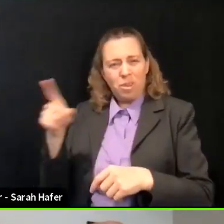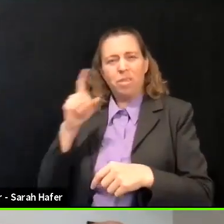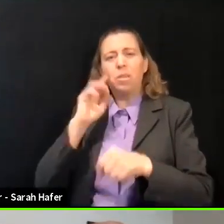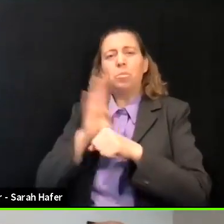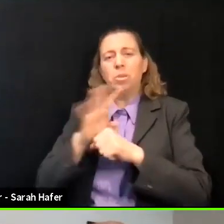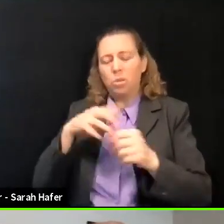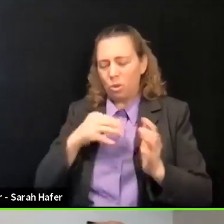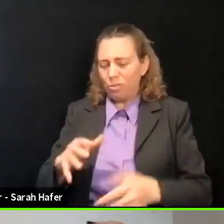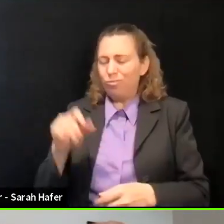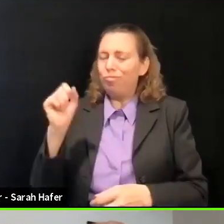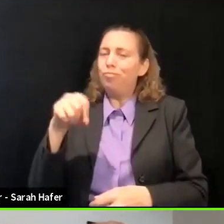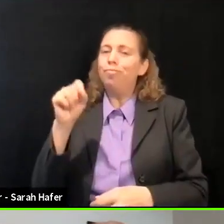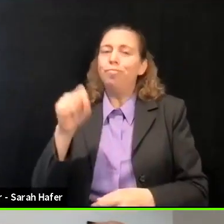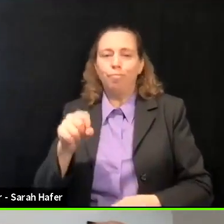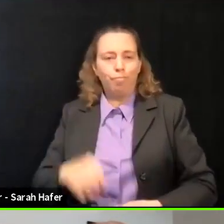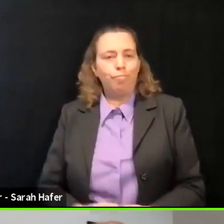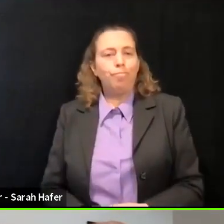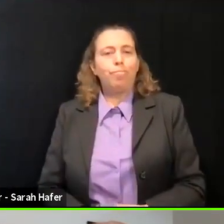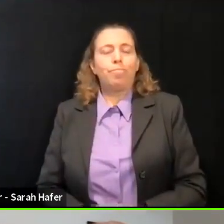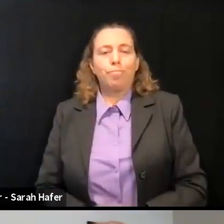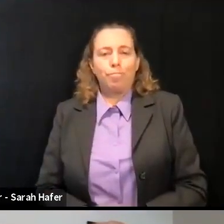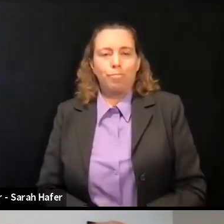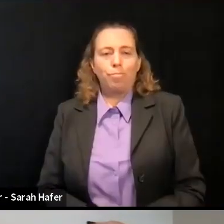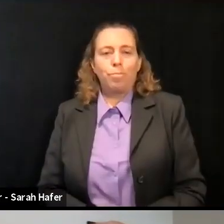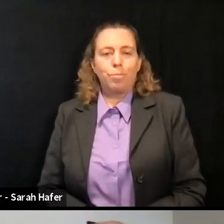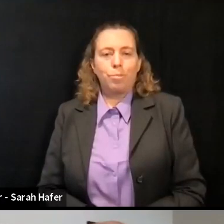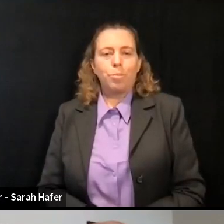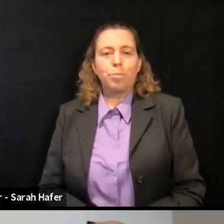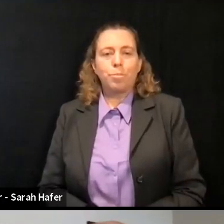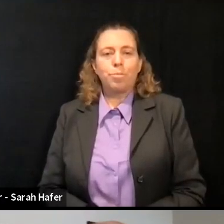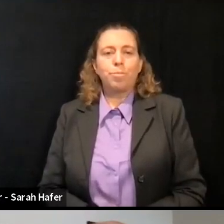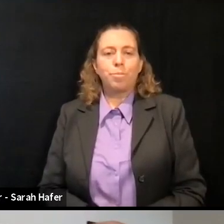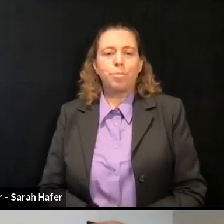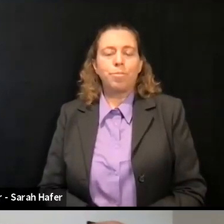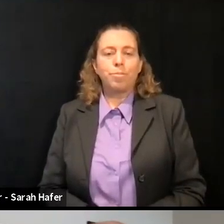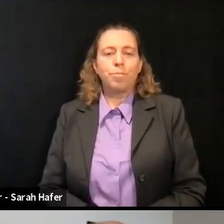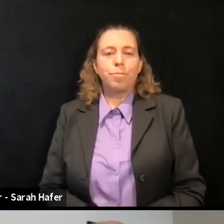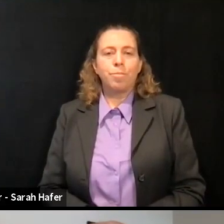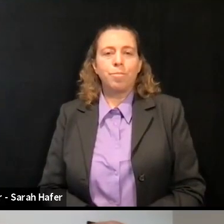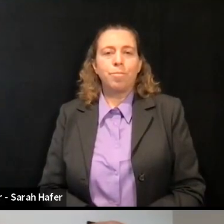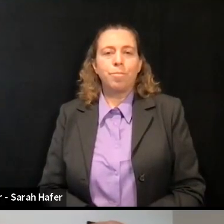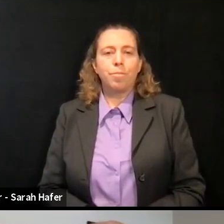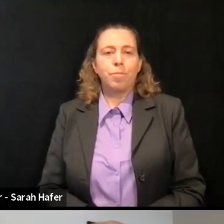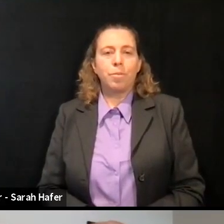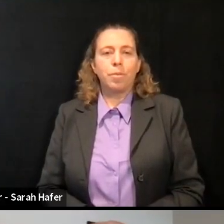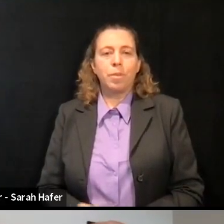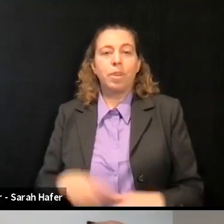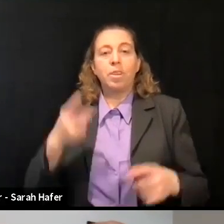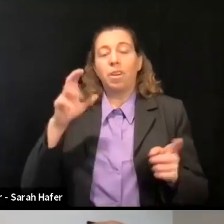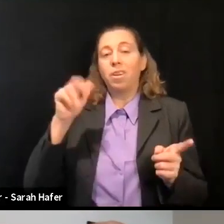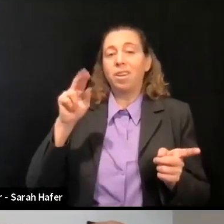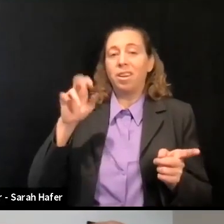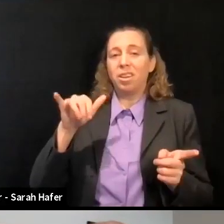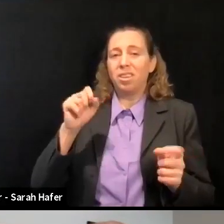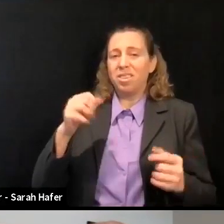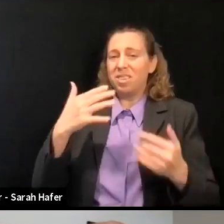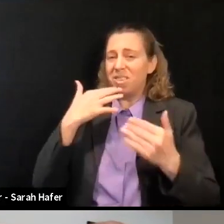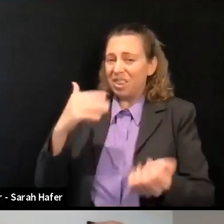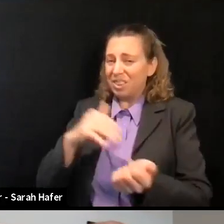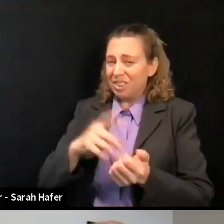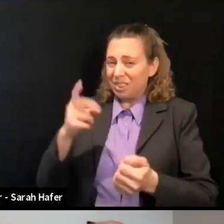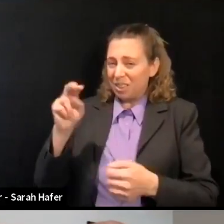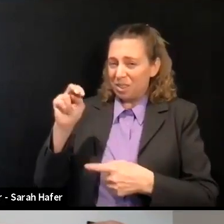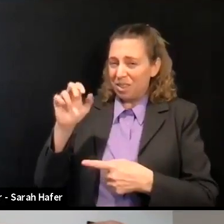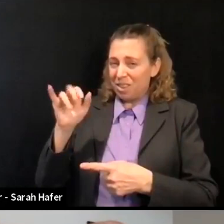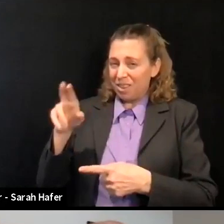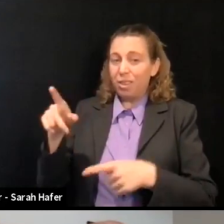Okay. I would like to extend a thank you to Drs. Zúñiga and Dr. Neimeyer for